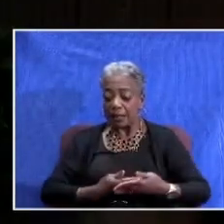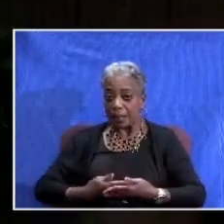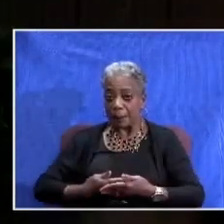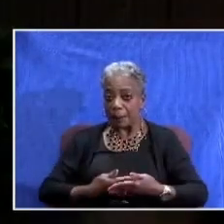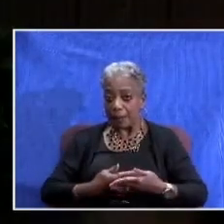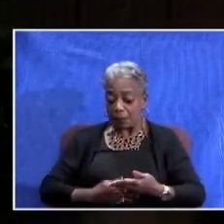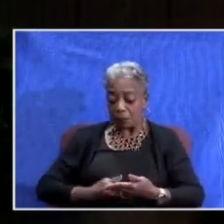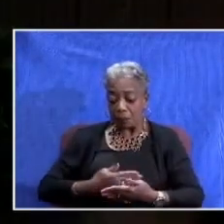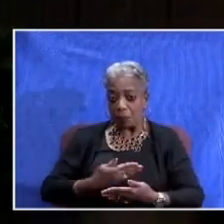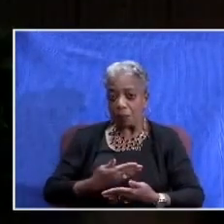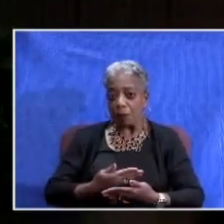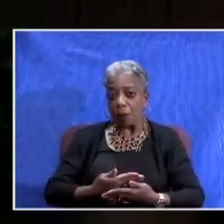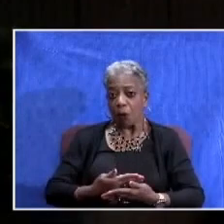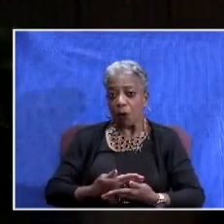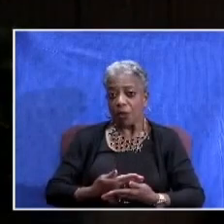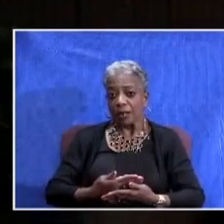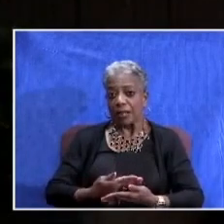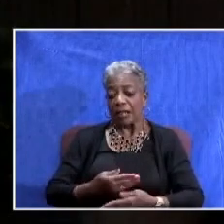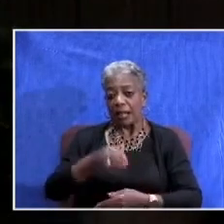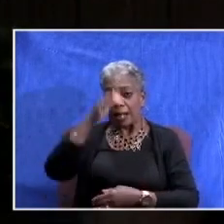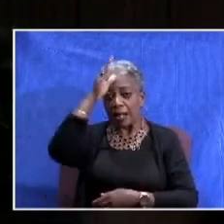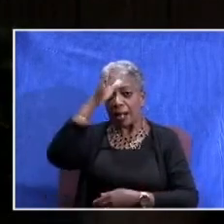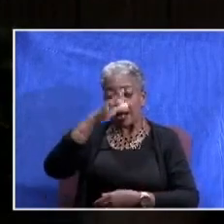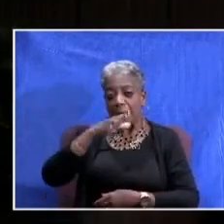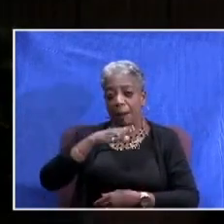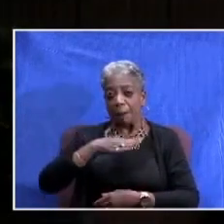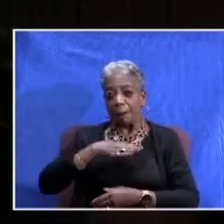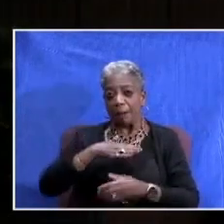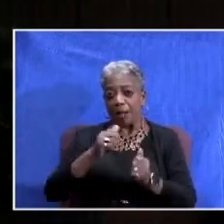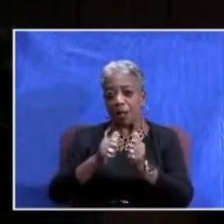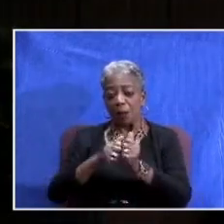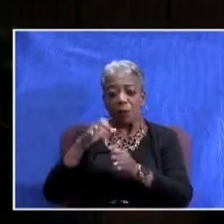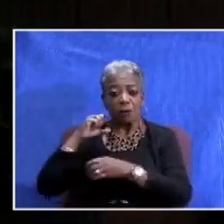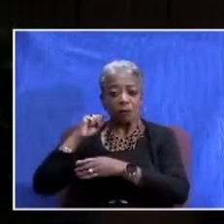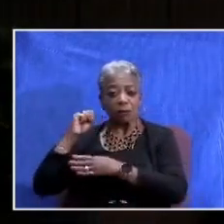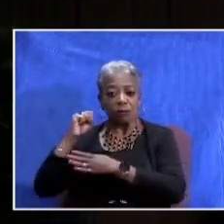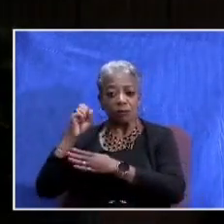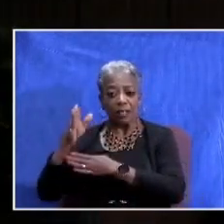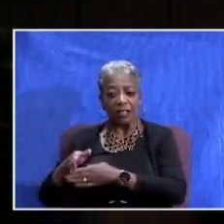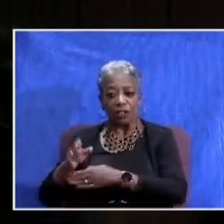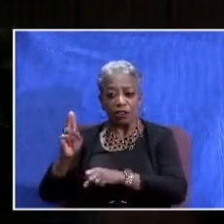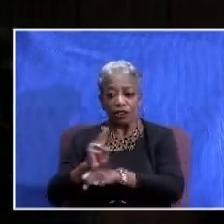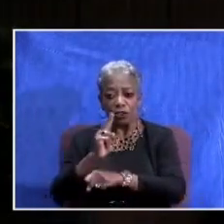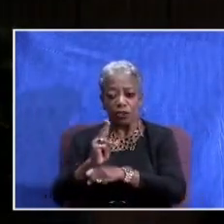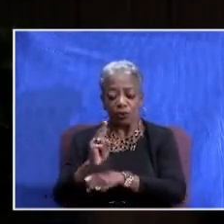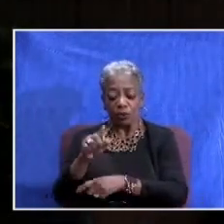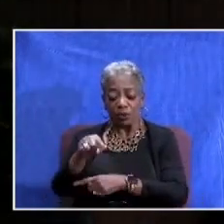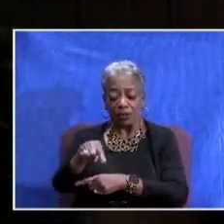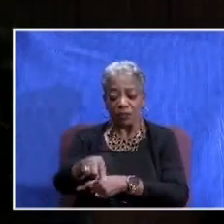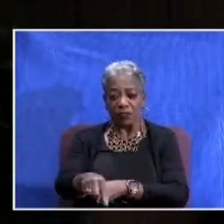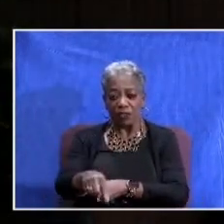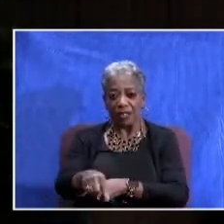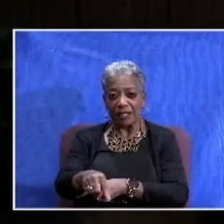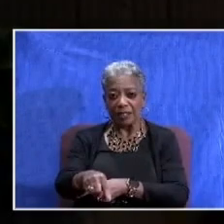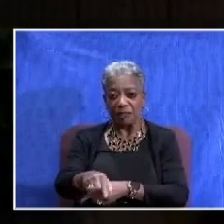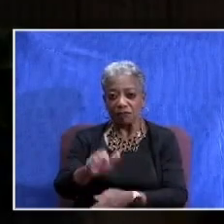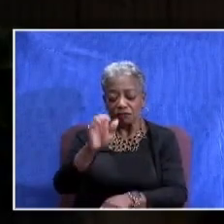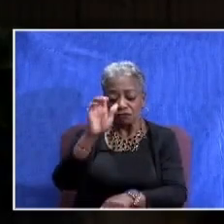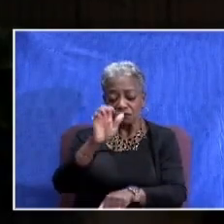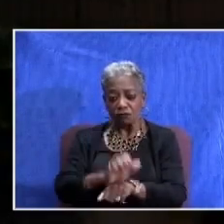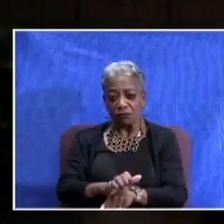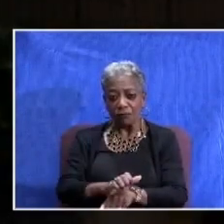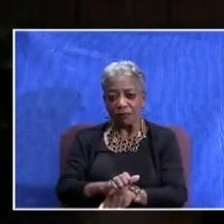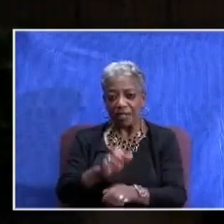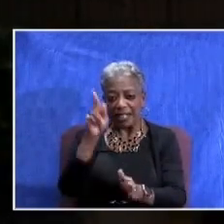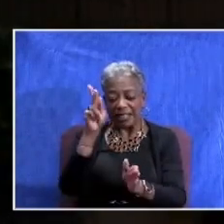the lynchers took his heel and killed the baby. They didn't tell you that, did they? That's why they don't want you to know about critical